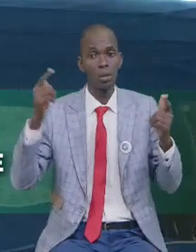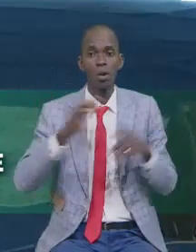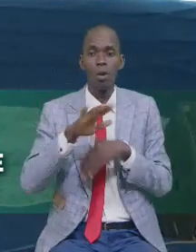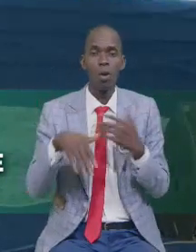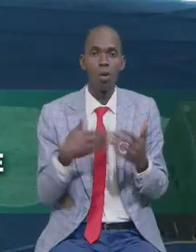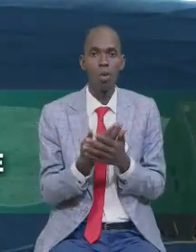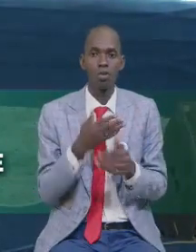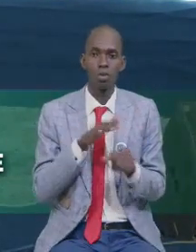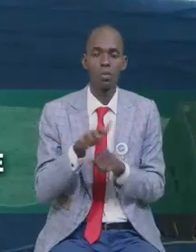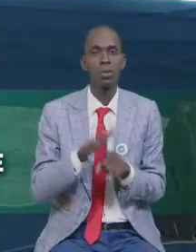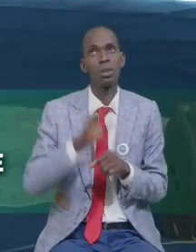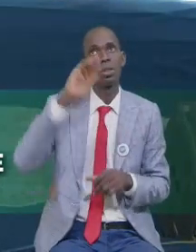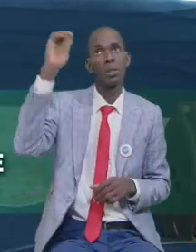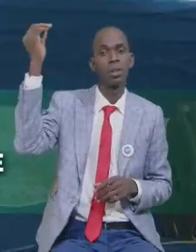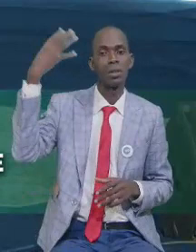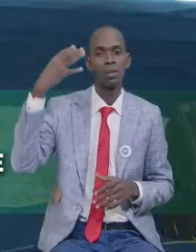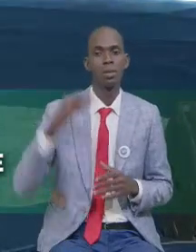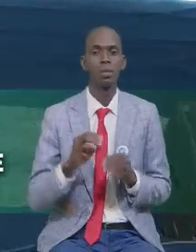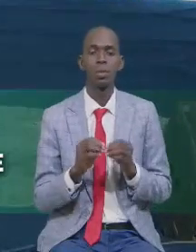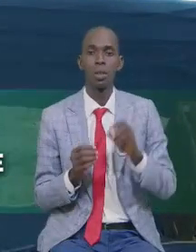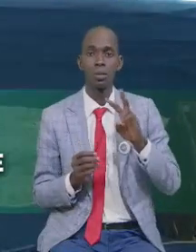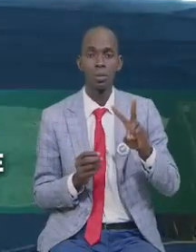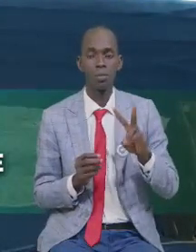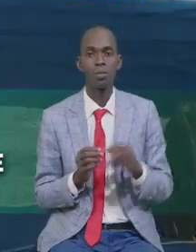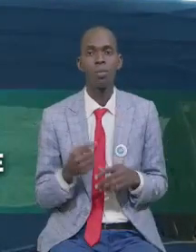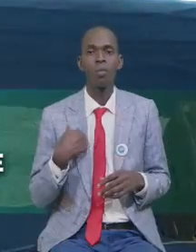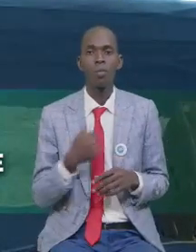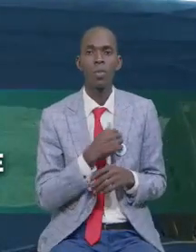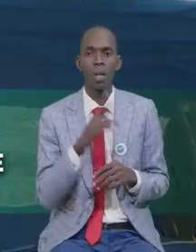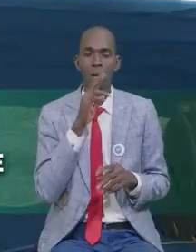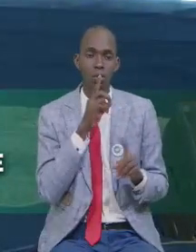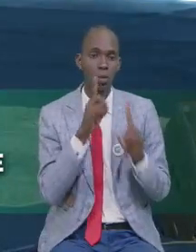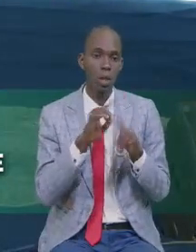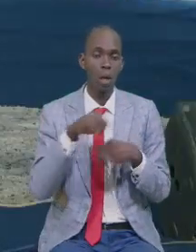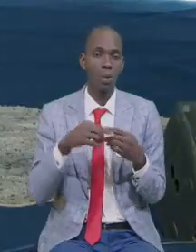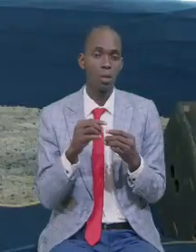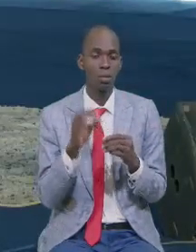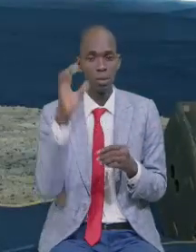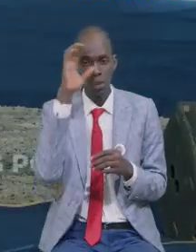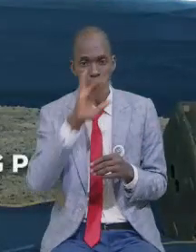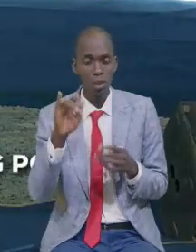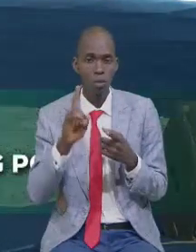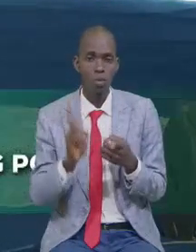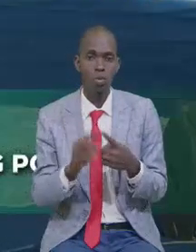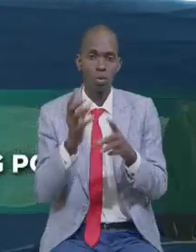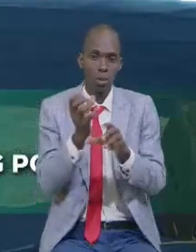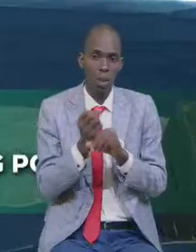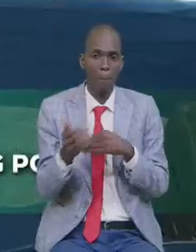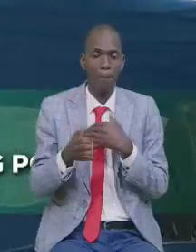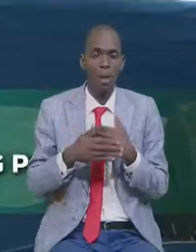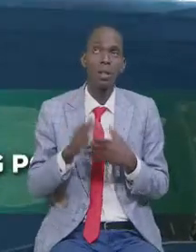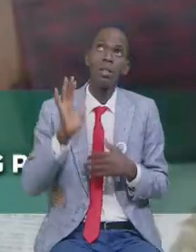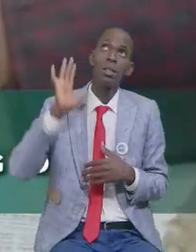grace. Number two, we are talking about seeking to recover His great